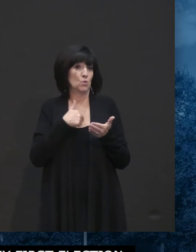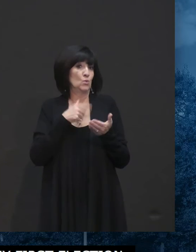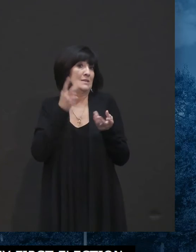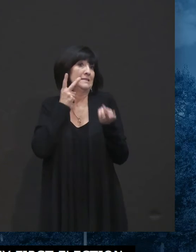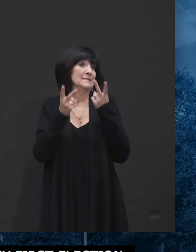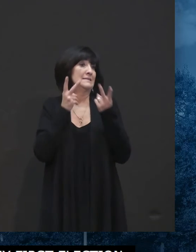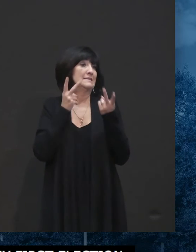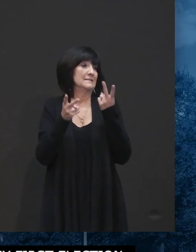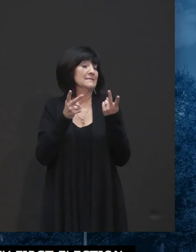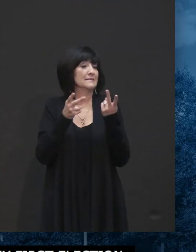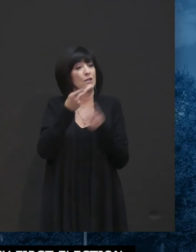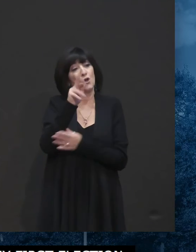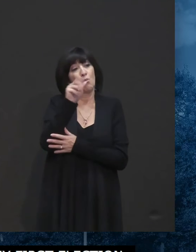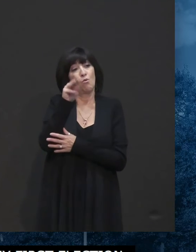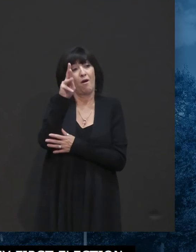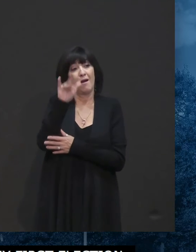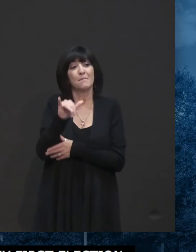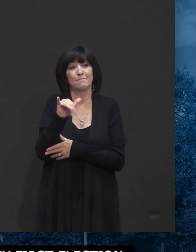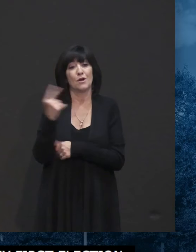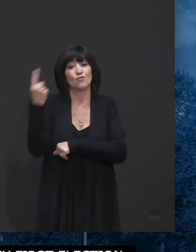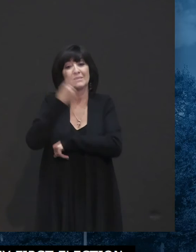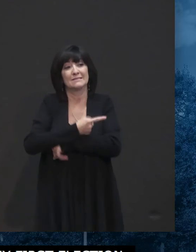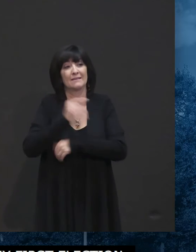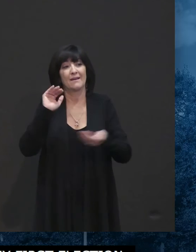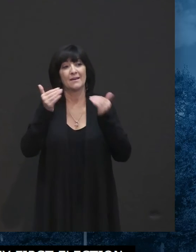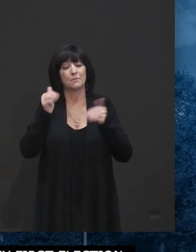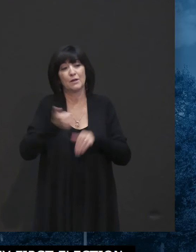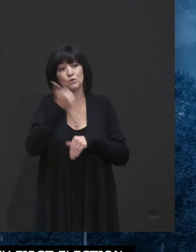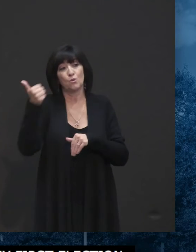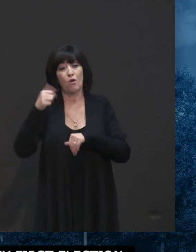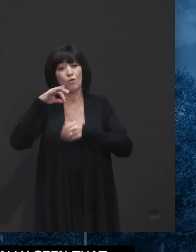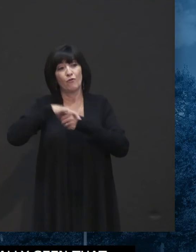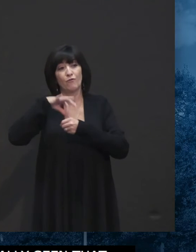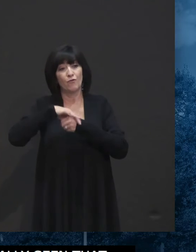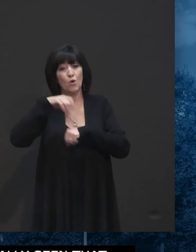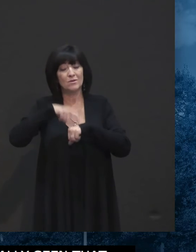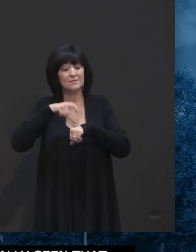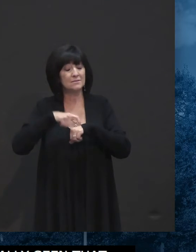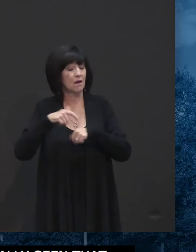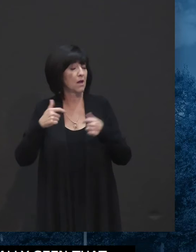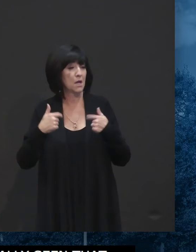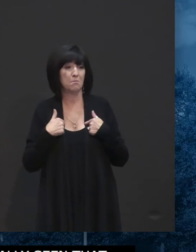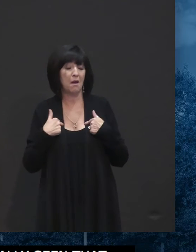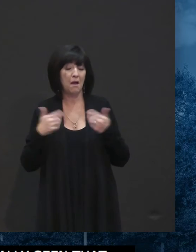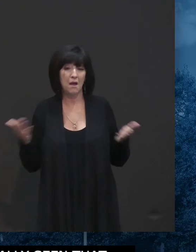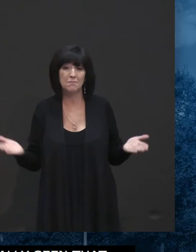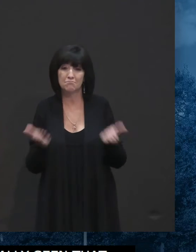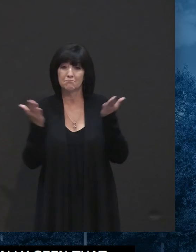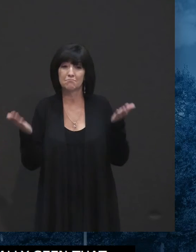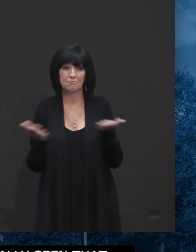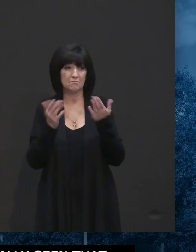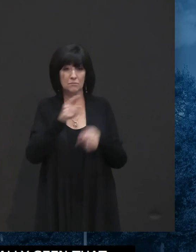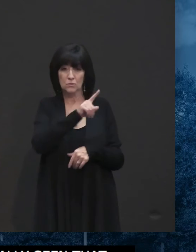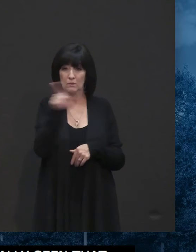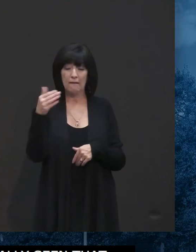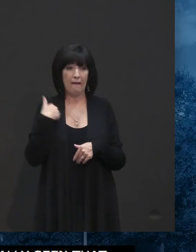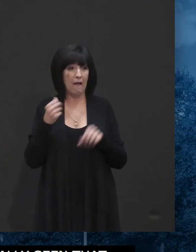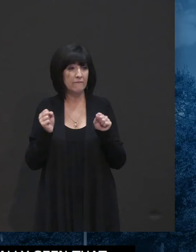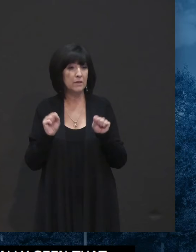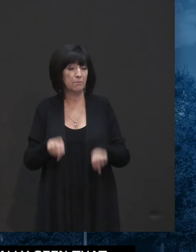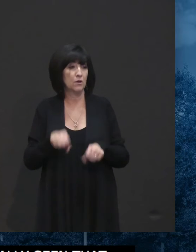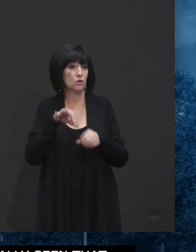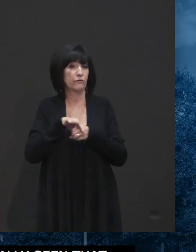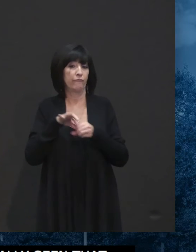in general elections. And so I would just ask people to get out and vote, exercise their right to vote. There